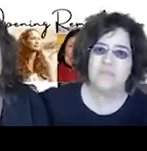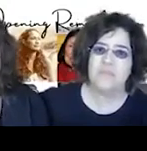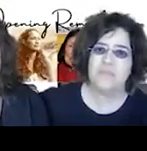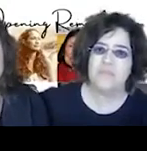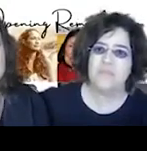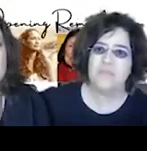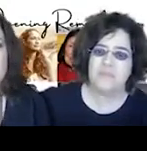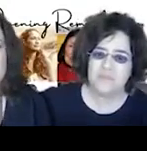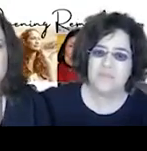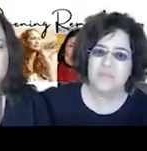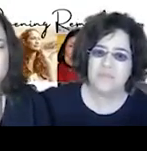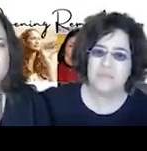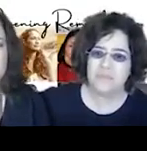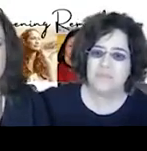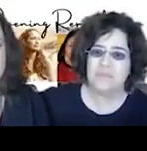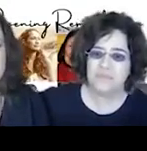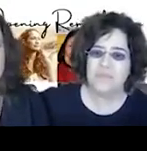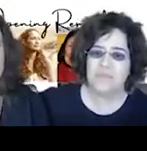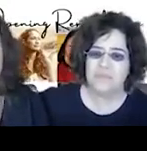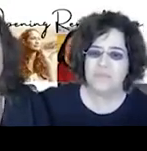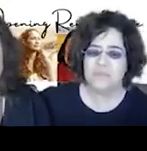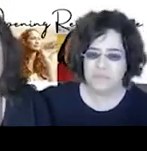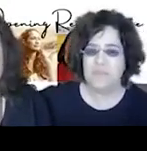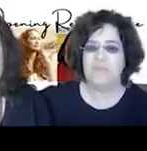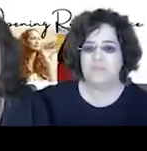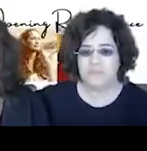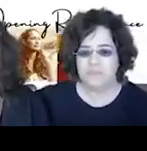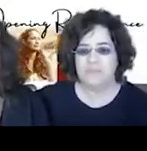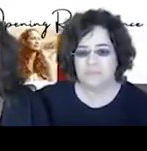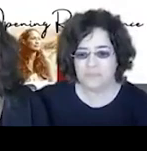it's like a stone in the water and the ripples just keep going.